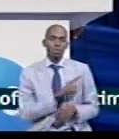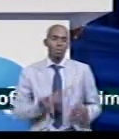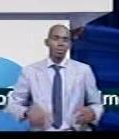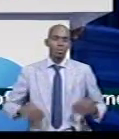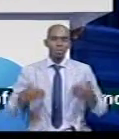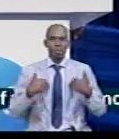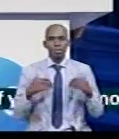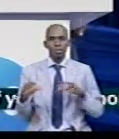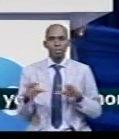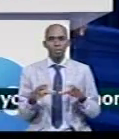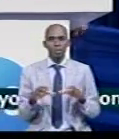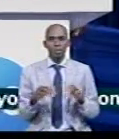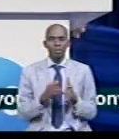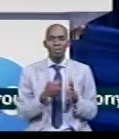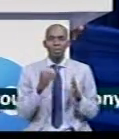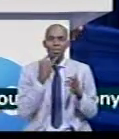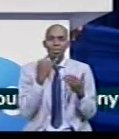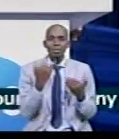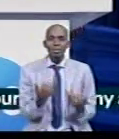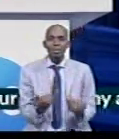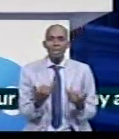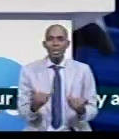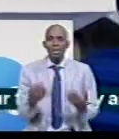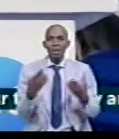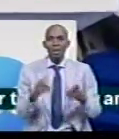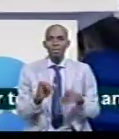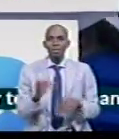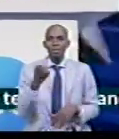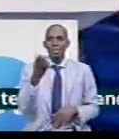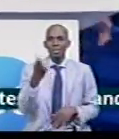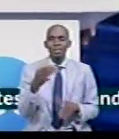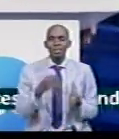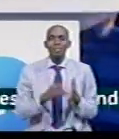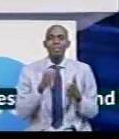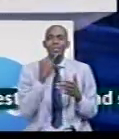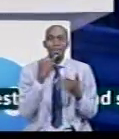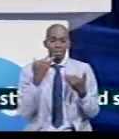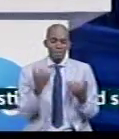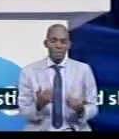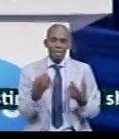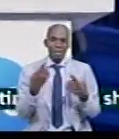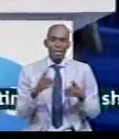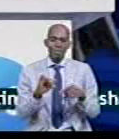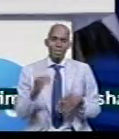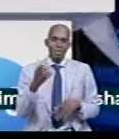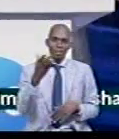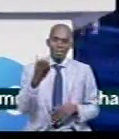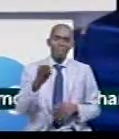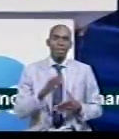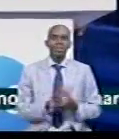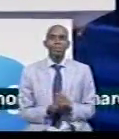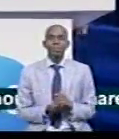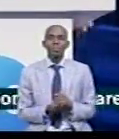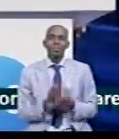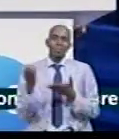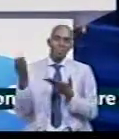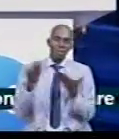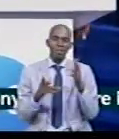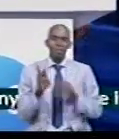Yeah, it is happening. It is happening. It is happening. Bring them